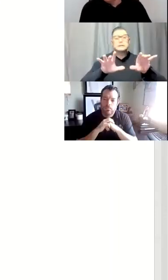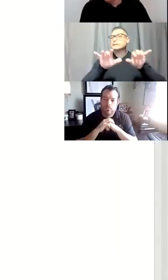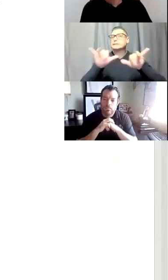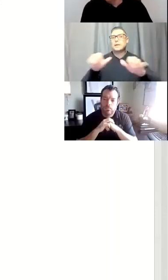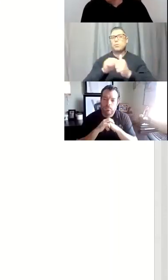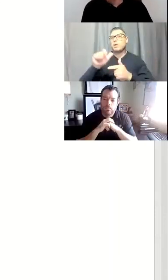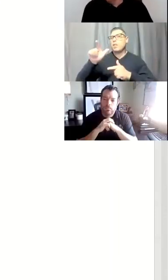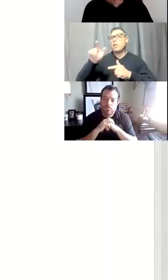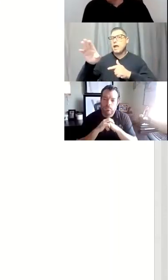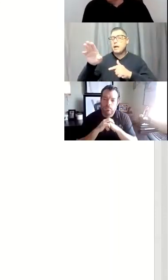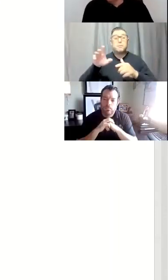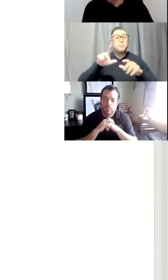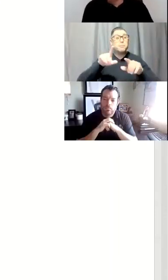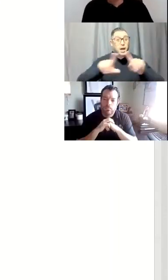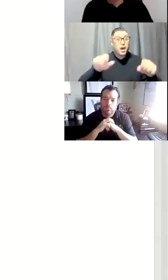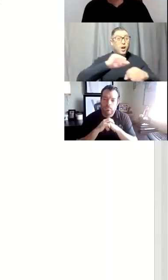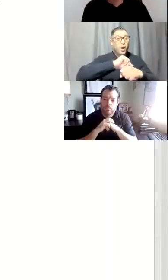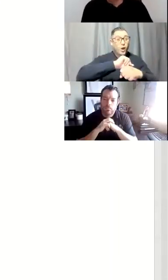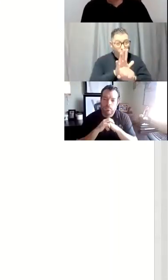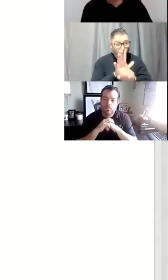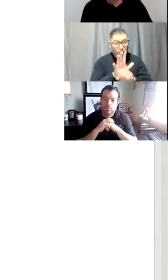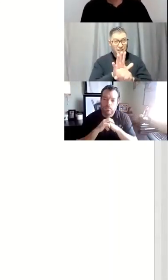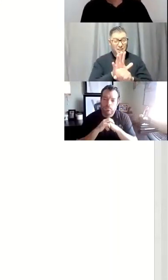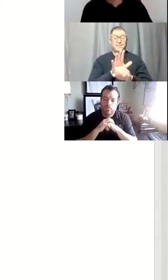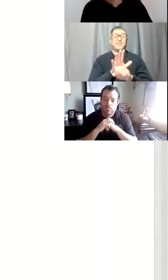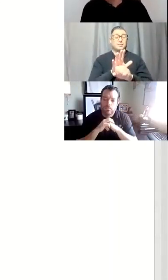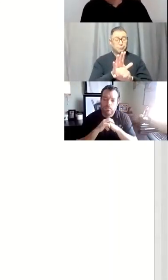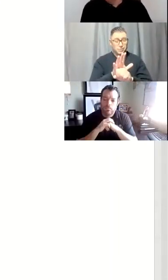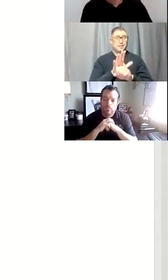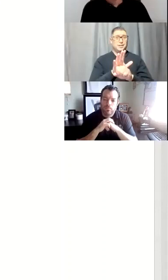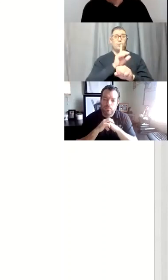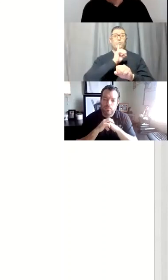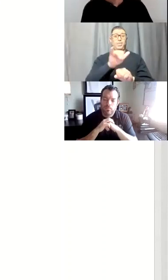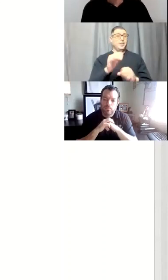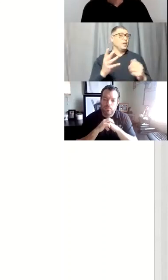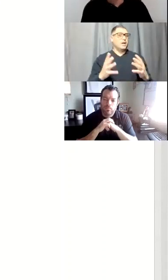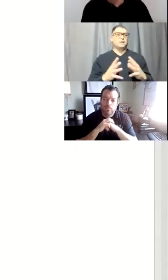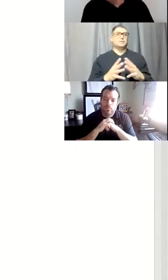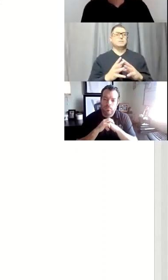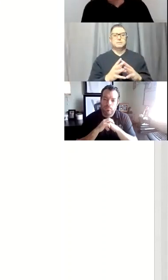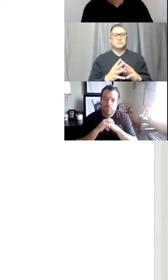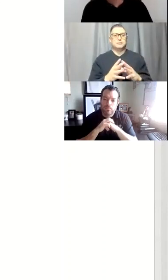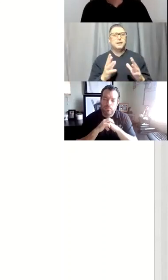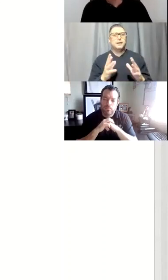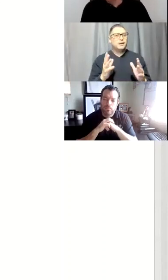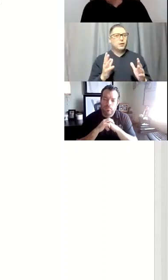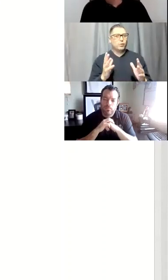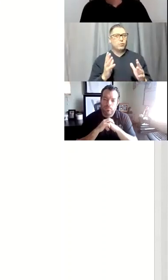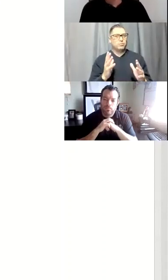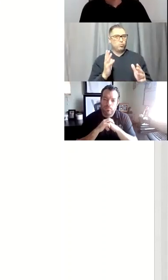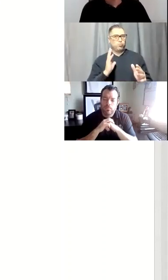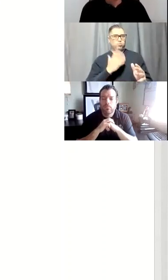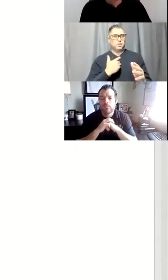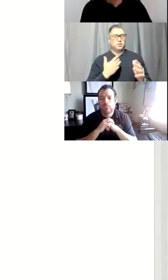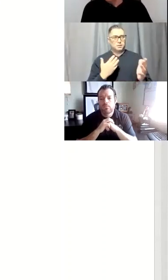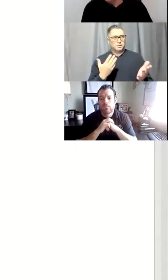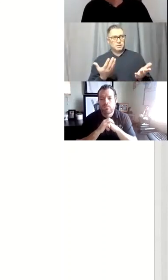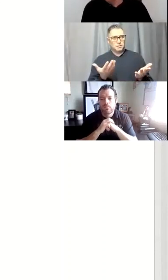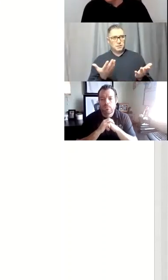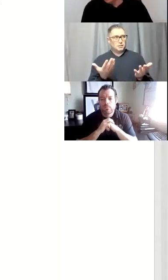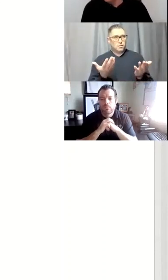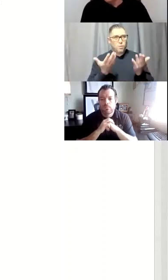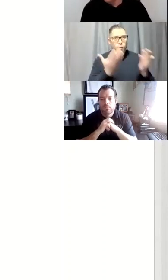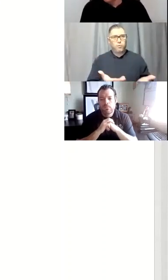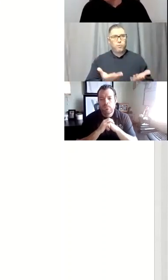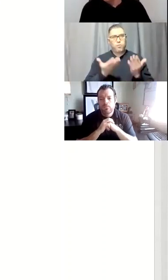COVID has done is it's really kind of pressed us to offer as many of